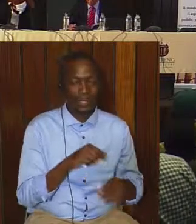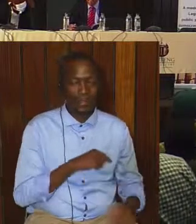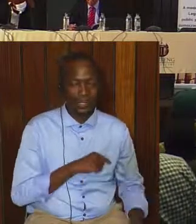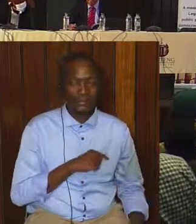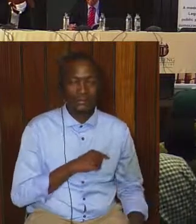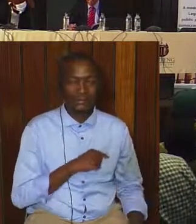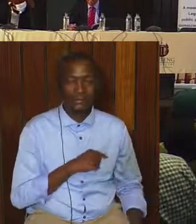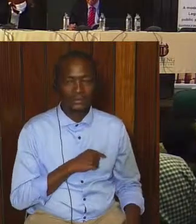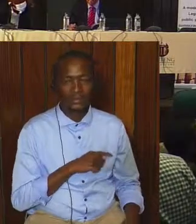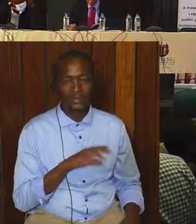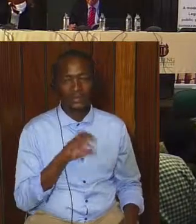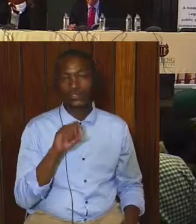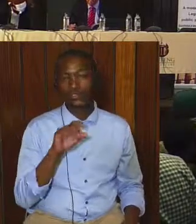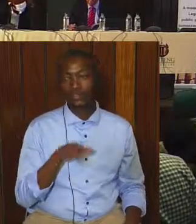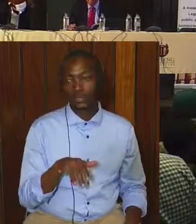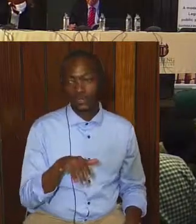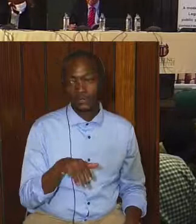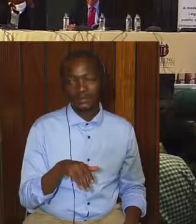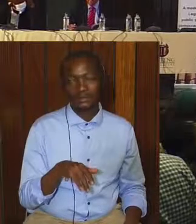So that